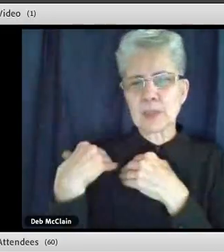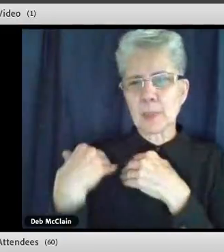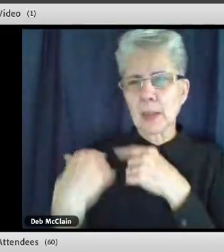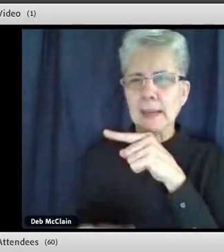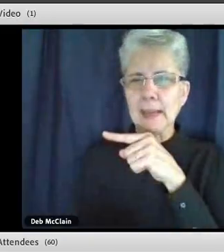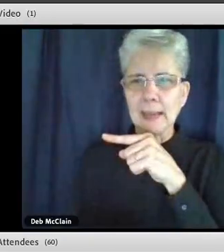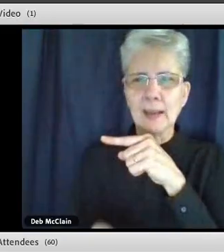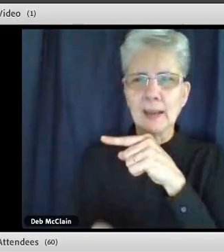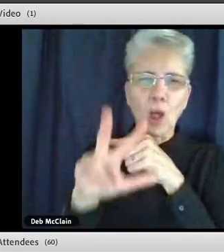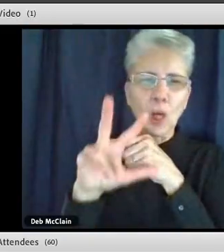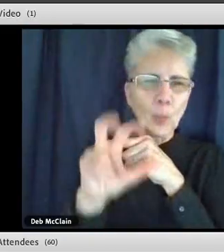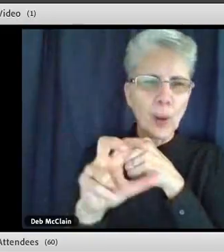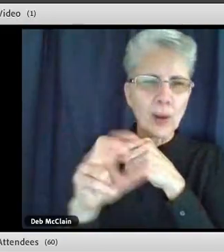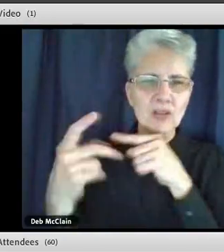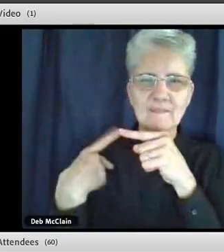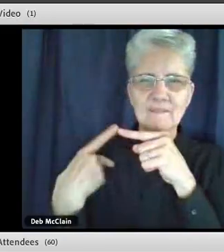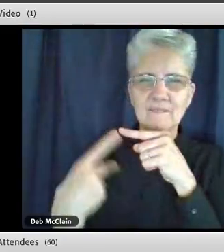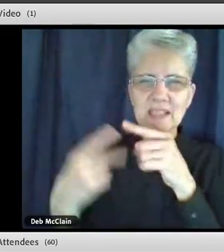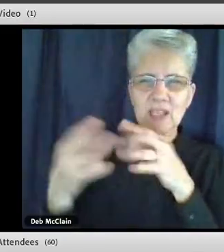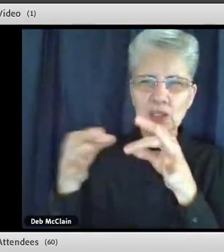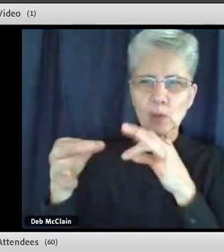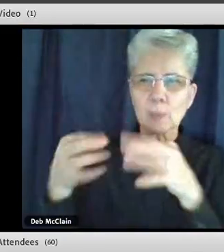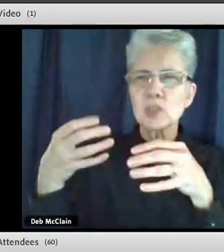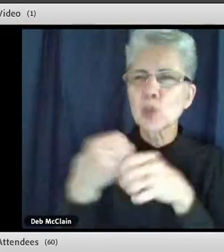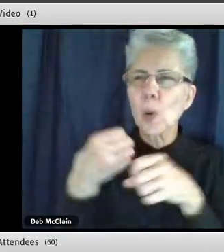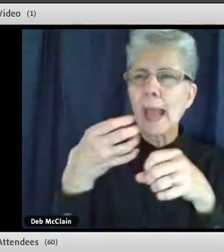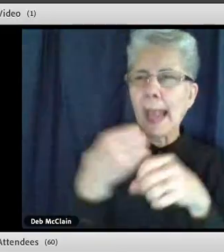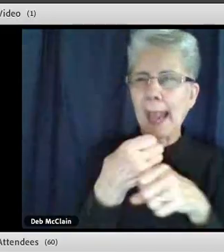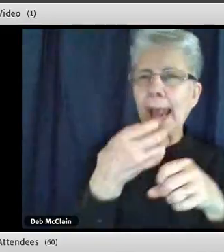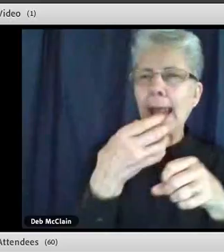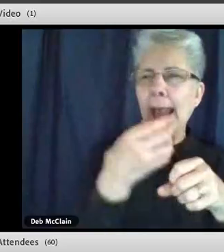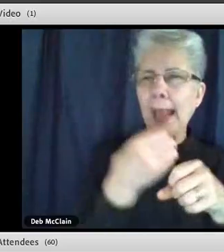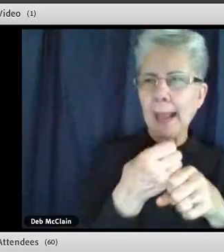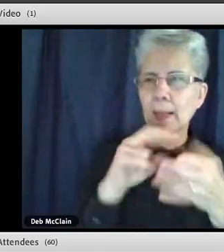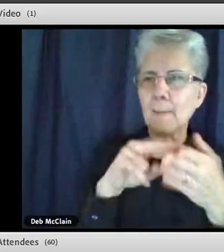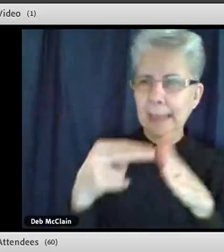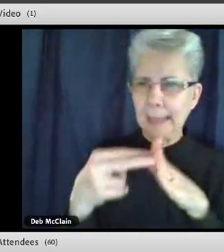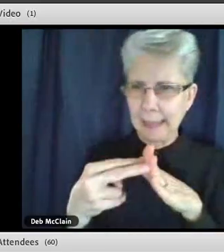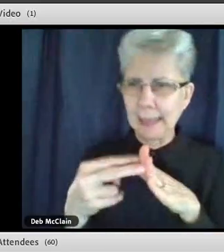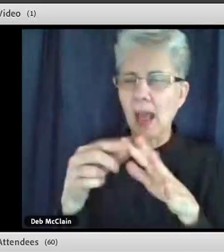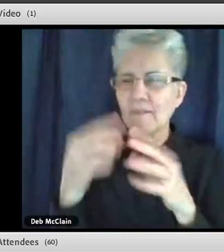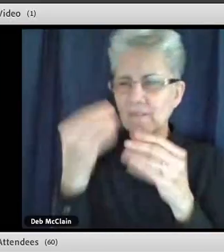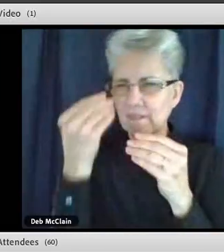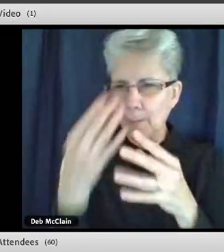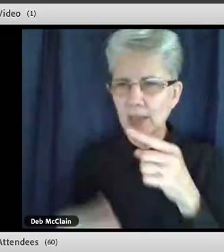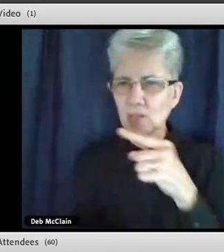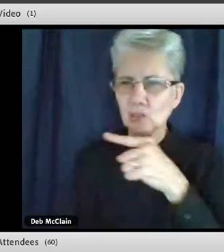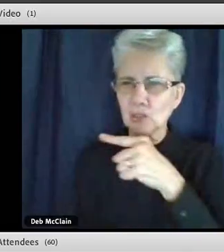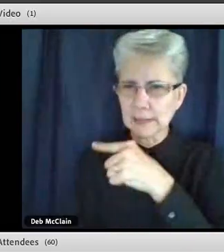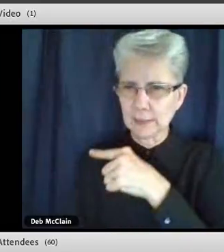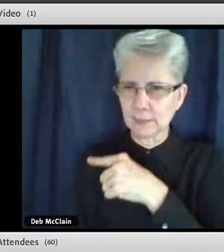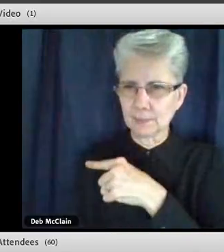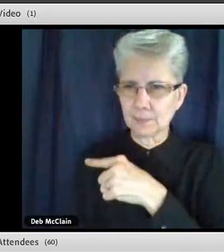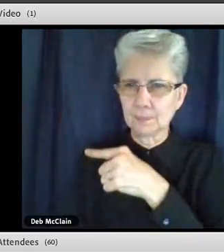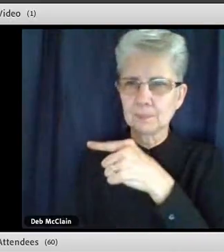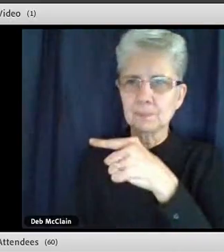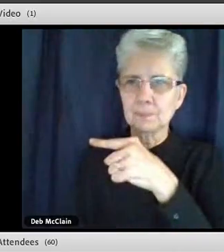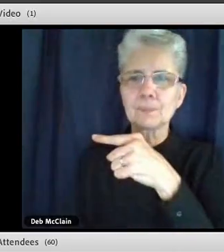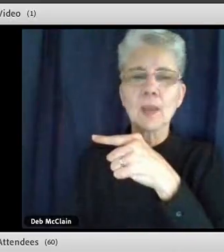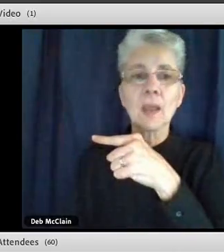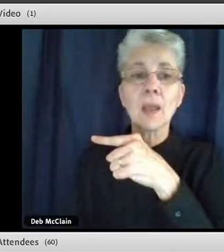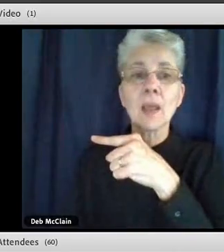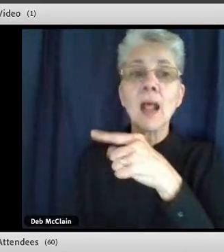300 is physical description, is shorthand essentially for the meaning of the information in the field. Then we